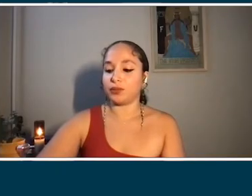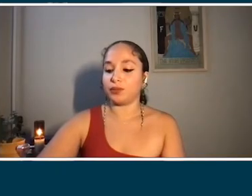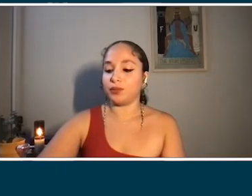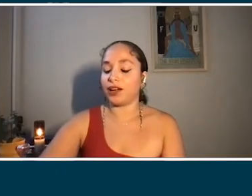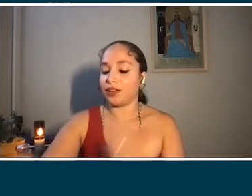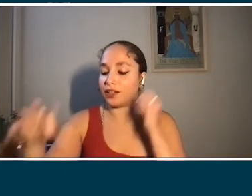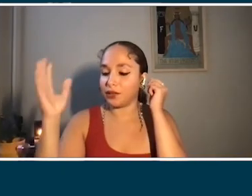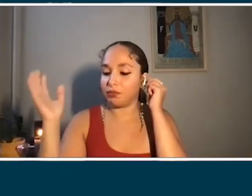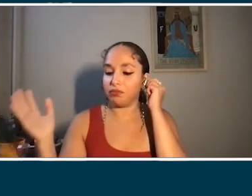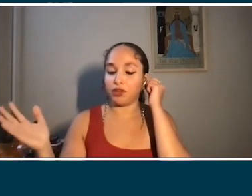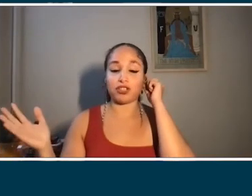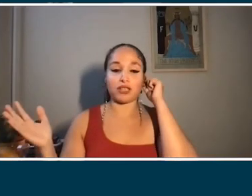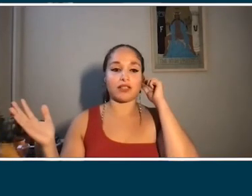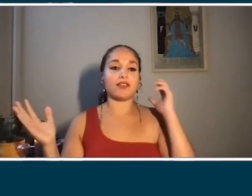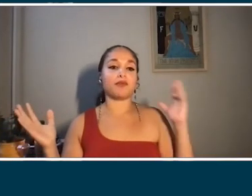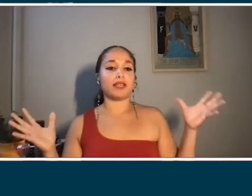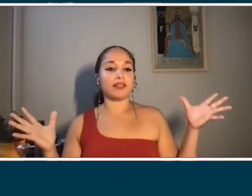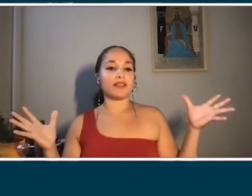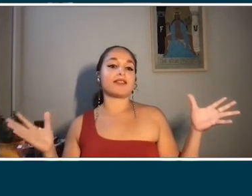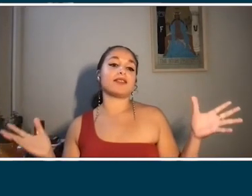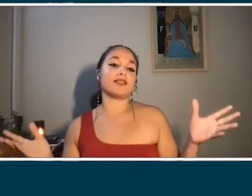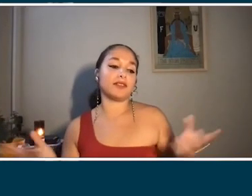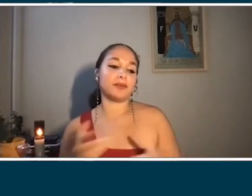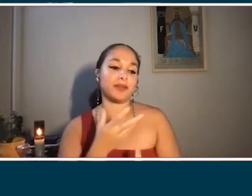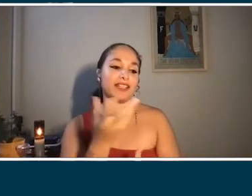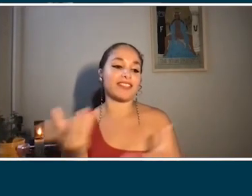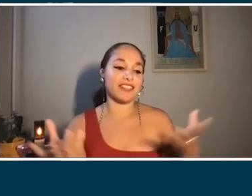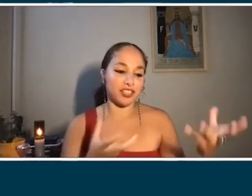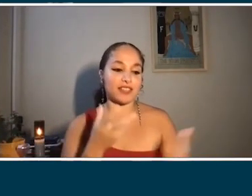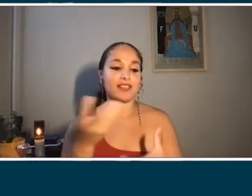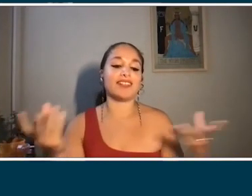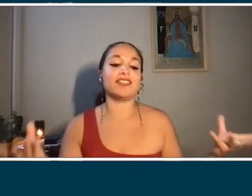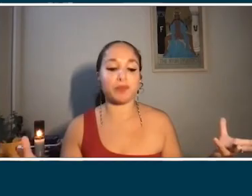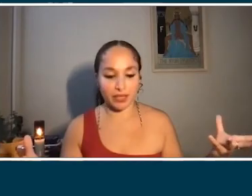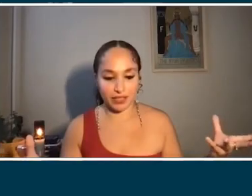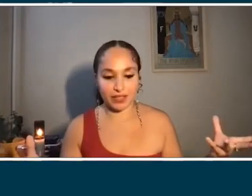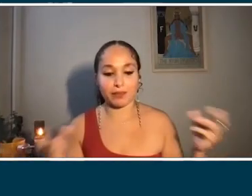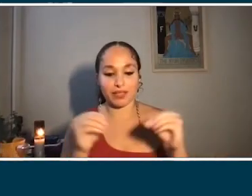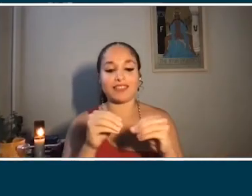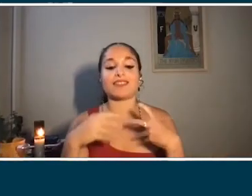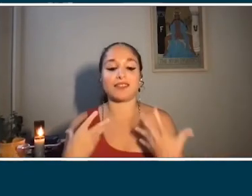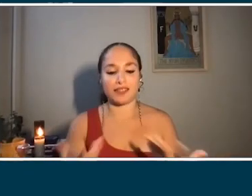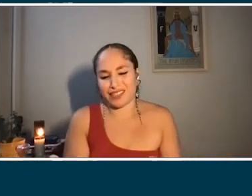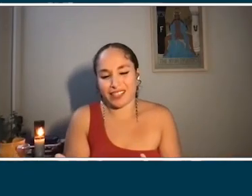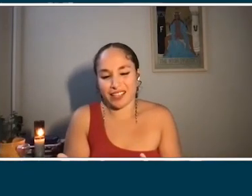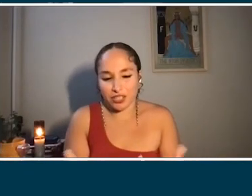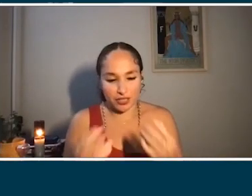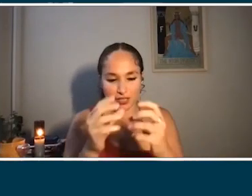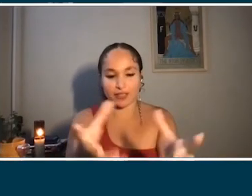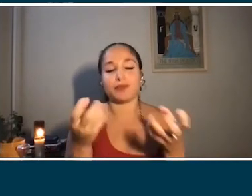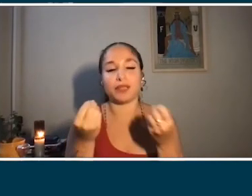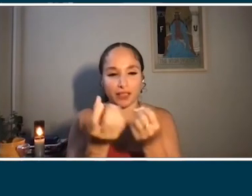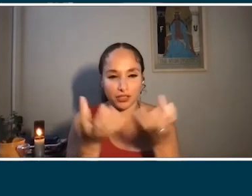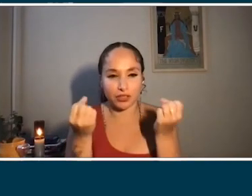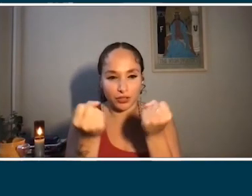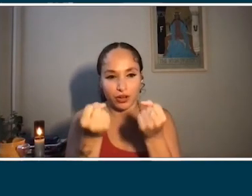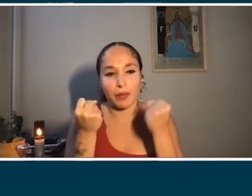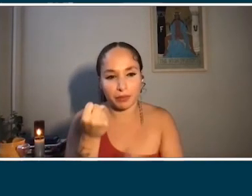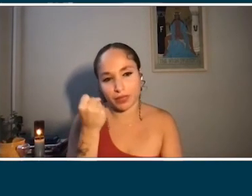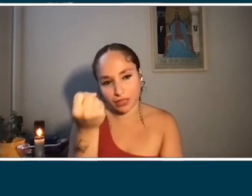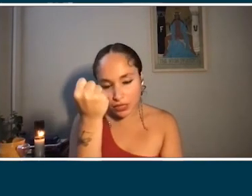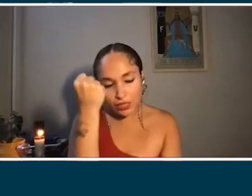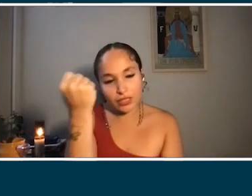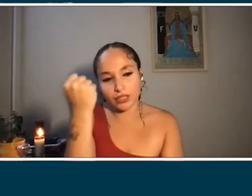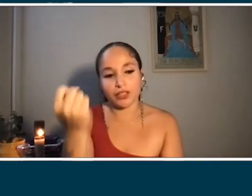justice, you know, the kind of like no justice, no peace, right? Because like justice is peace, and peace is